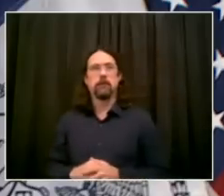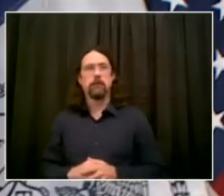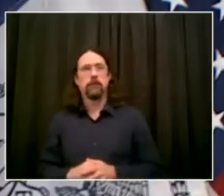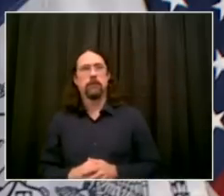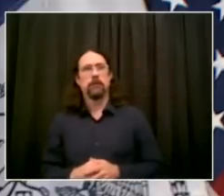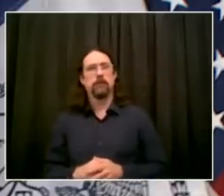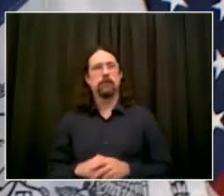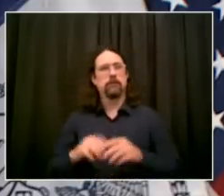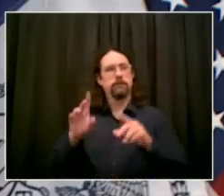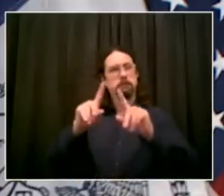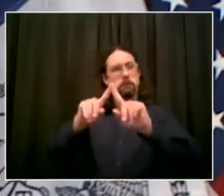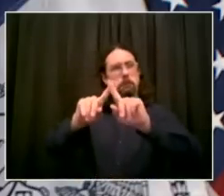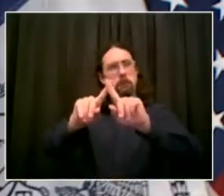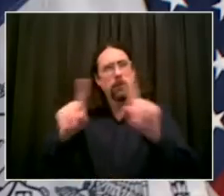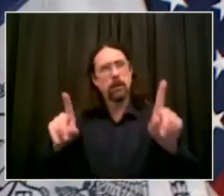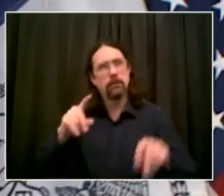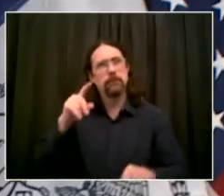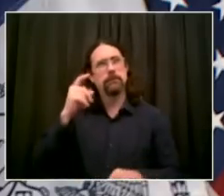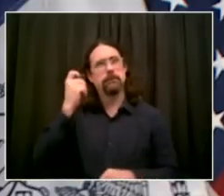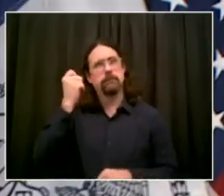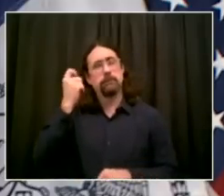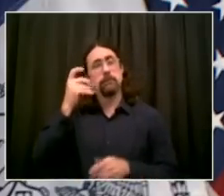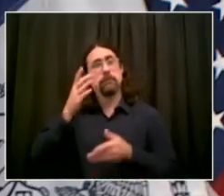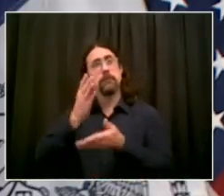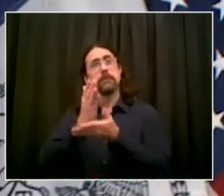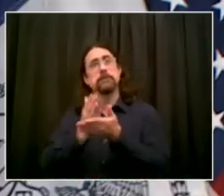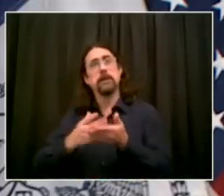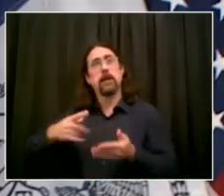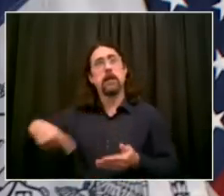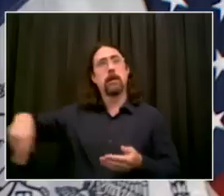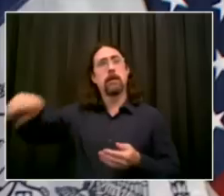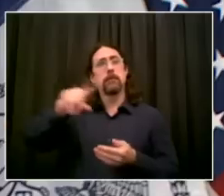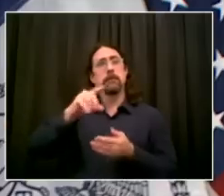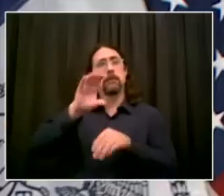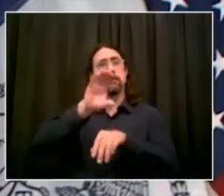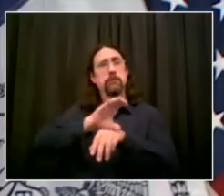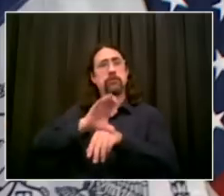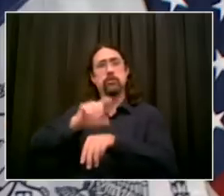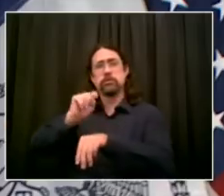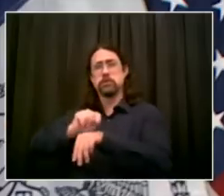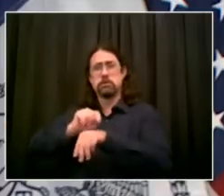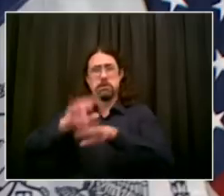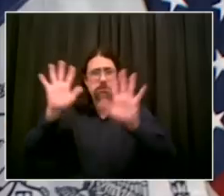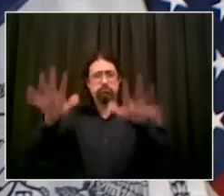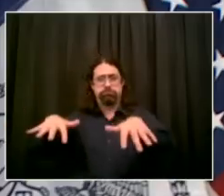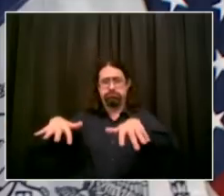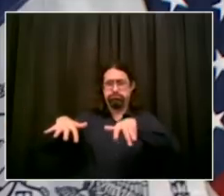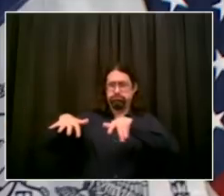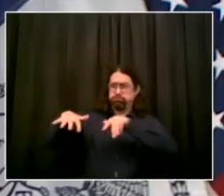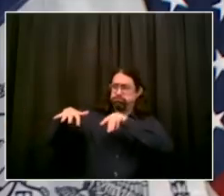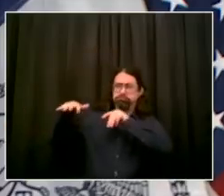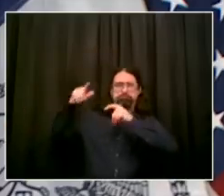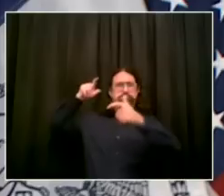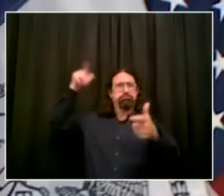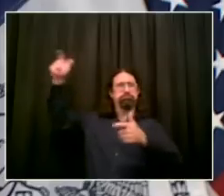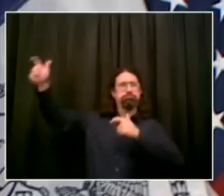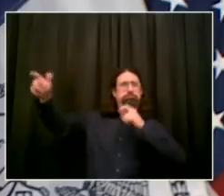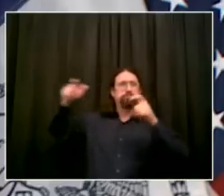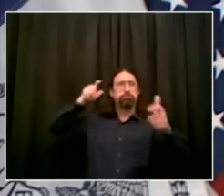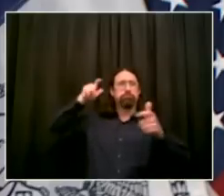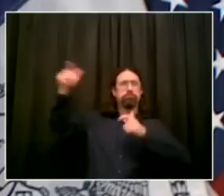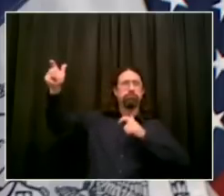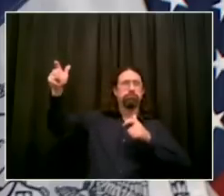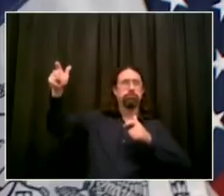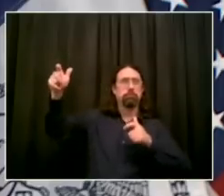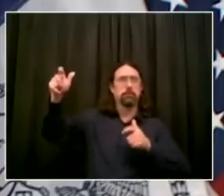could be resolved in a matter of weeks. And then the restrictions could be lifted. So I will let the state speak for itself about